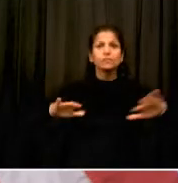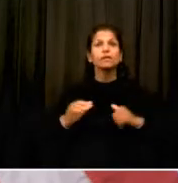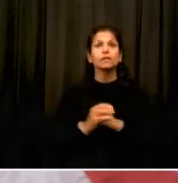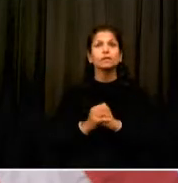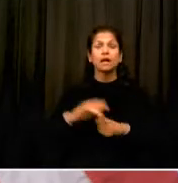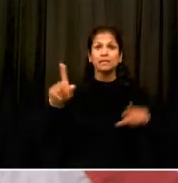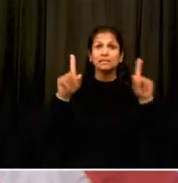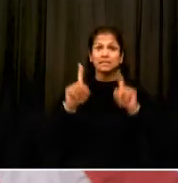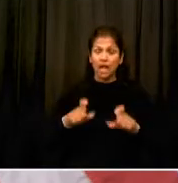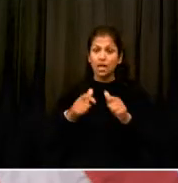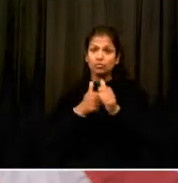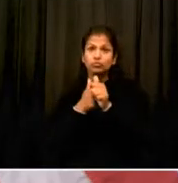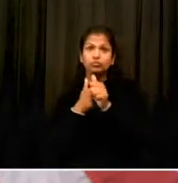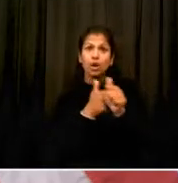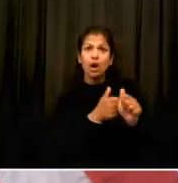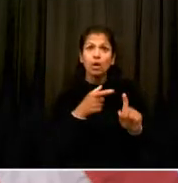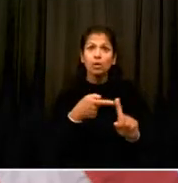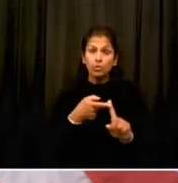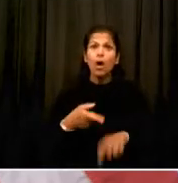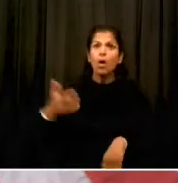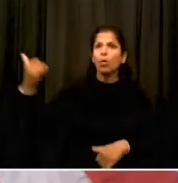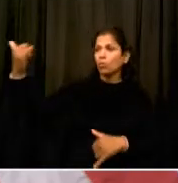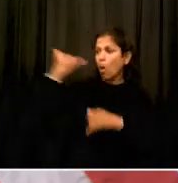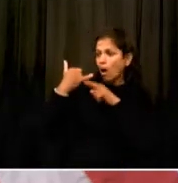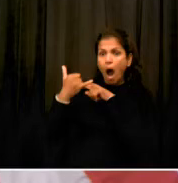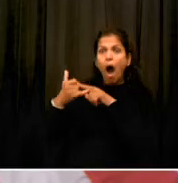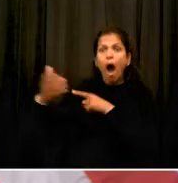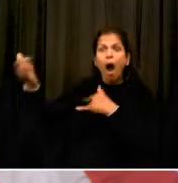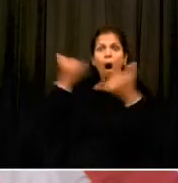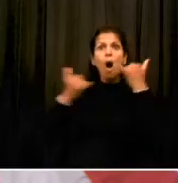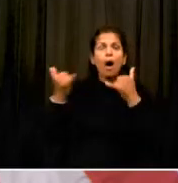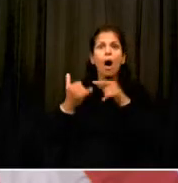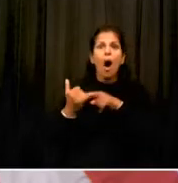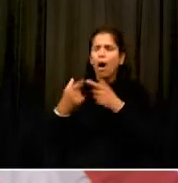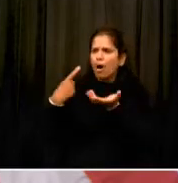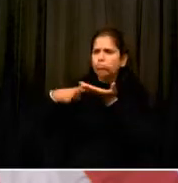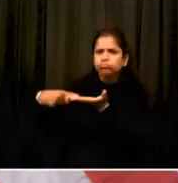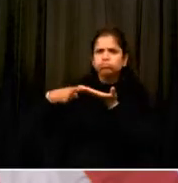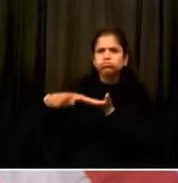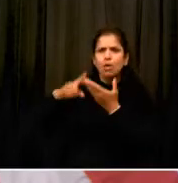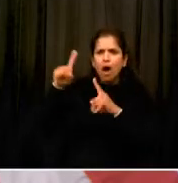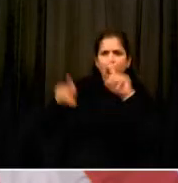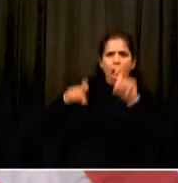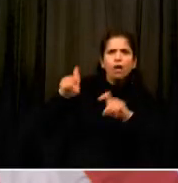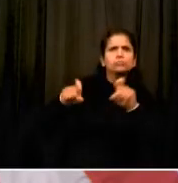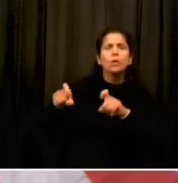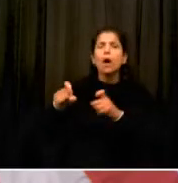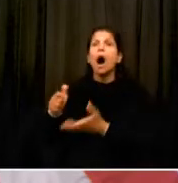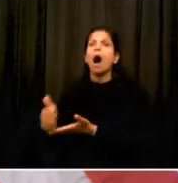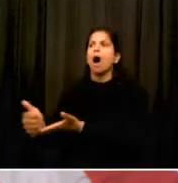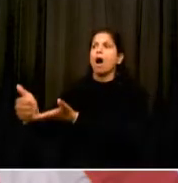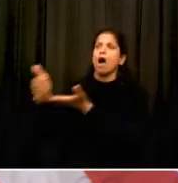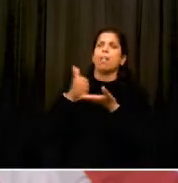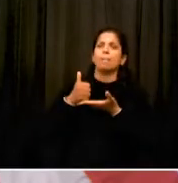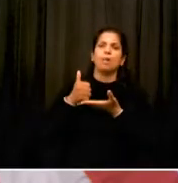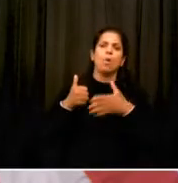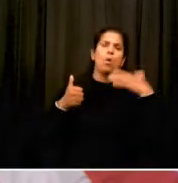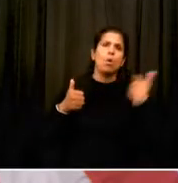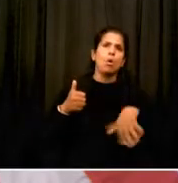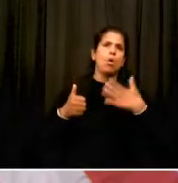are right now with the lowest levels we've seen of coronavirus. Now, for the past month and a half, one thing that has